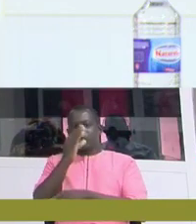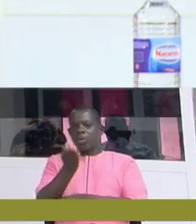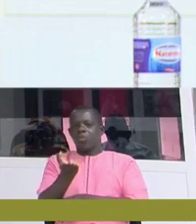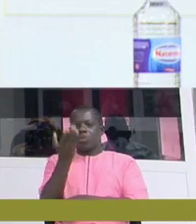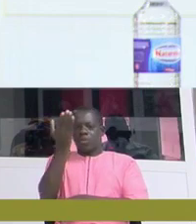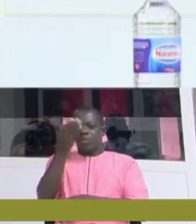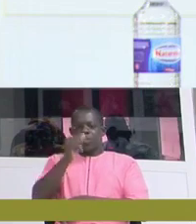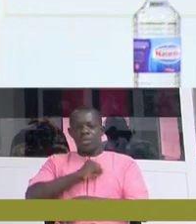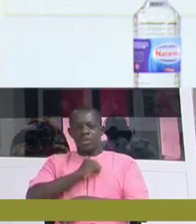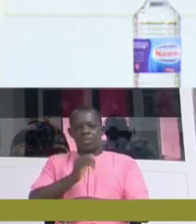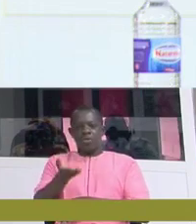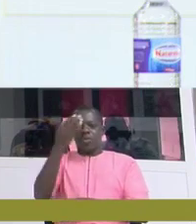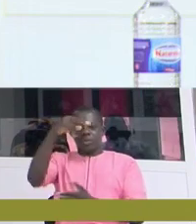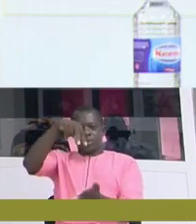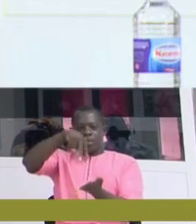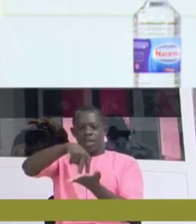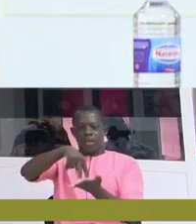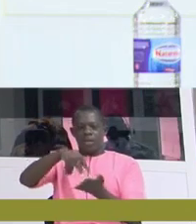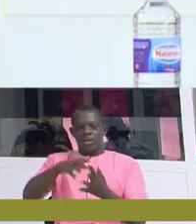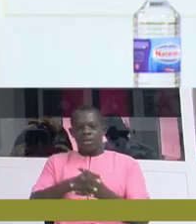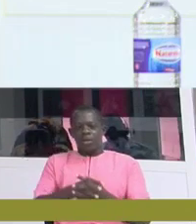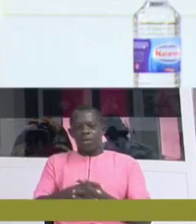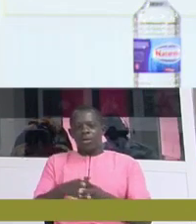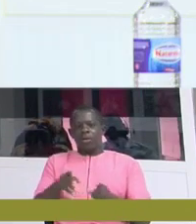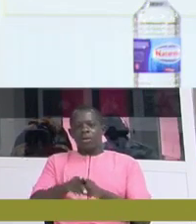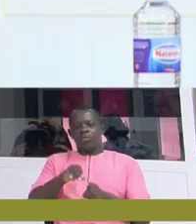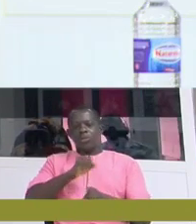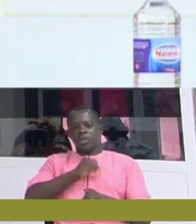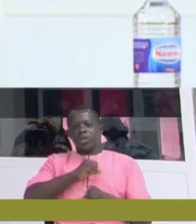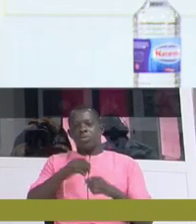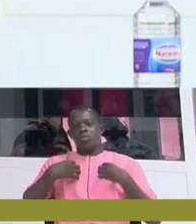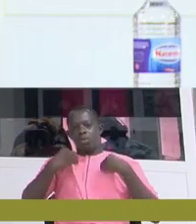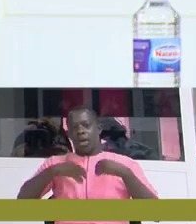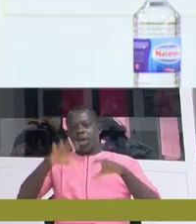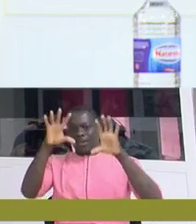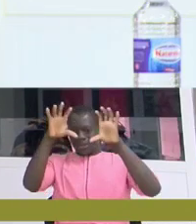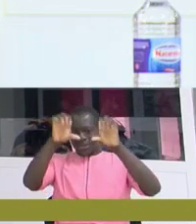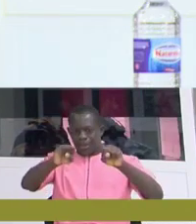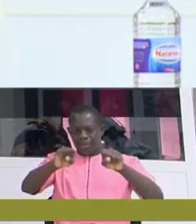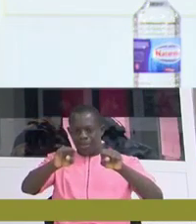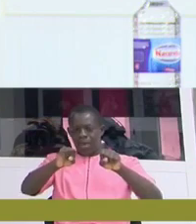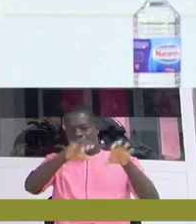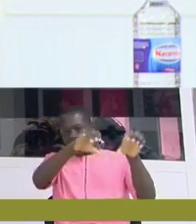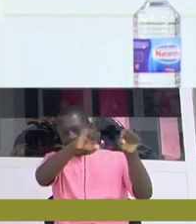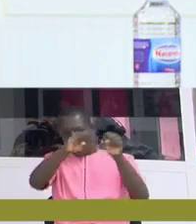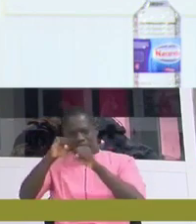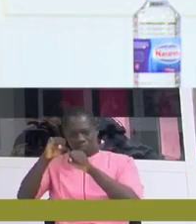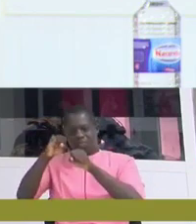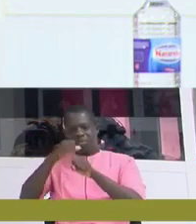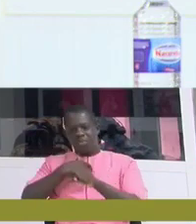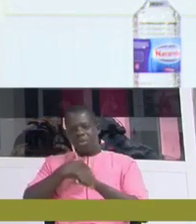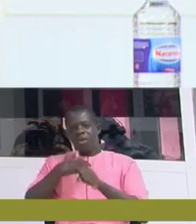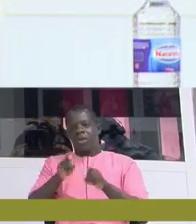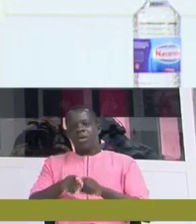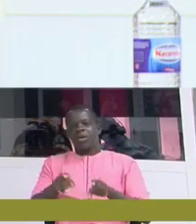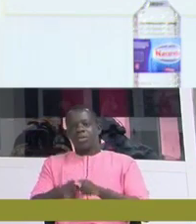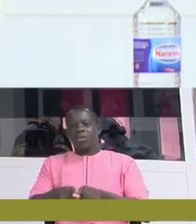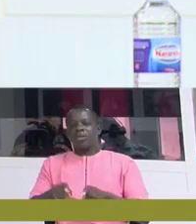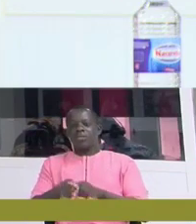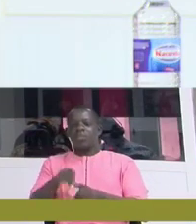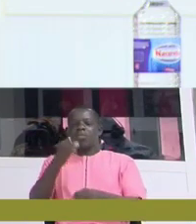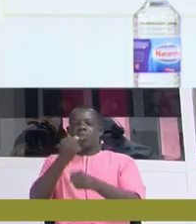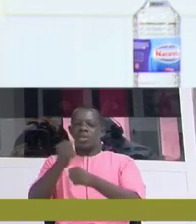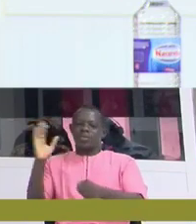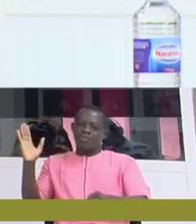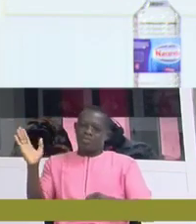get up. Kabri wulta lota. When I got up and stood. I net deneka kolomutateng. He held my shirt sabadang. And pulled me towards him. Blow for the pump. And